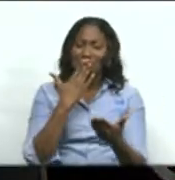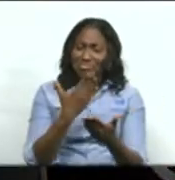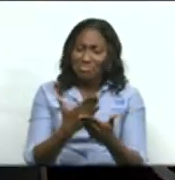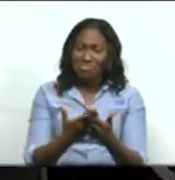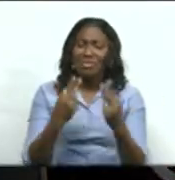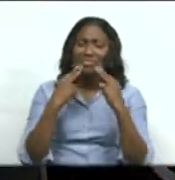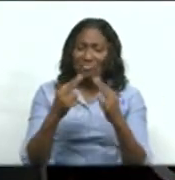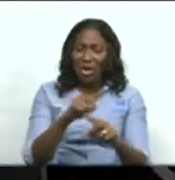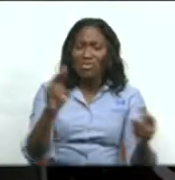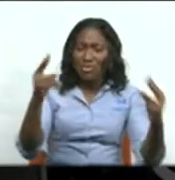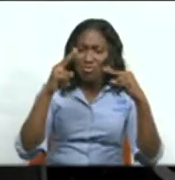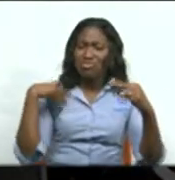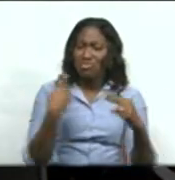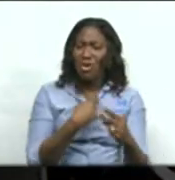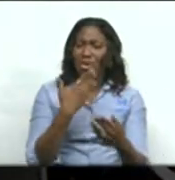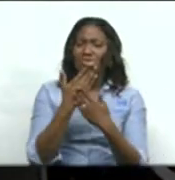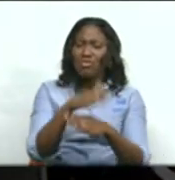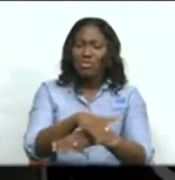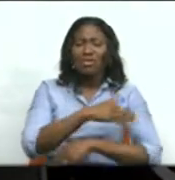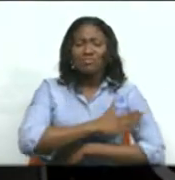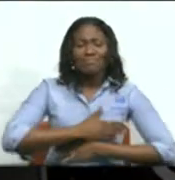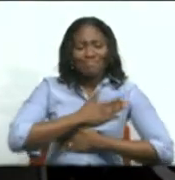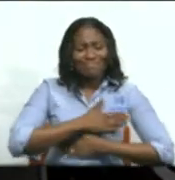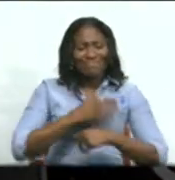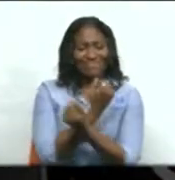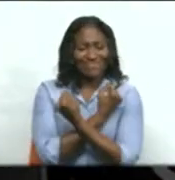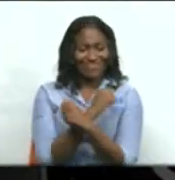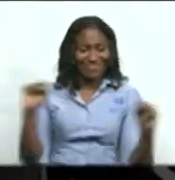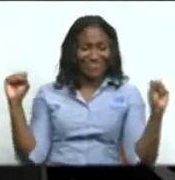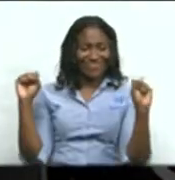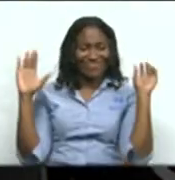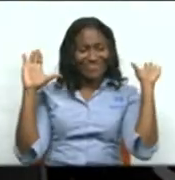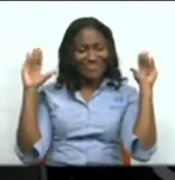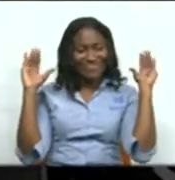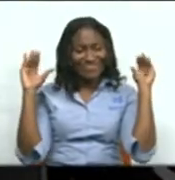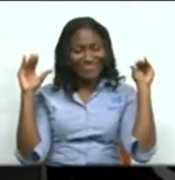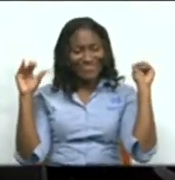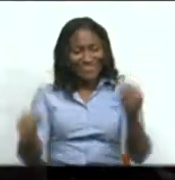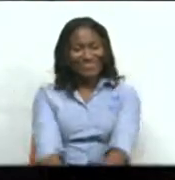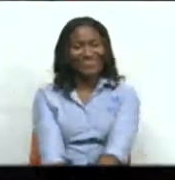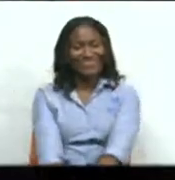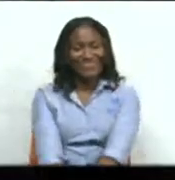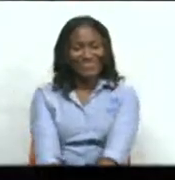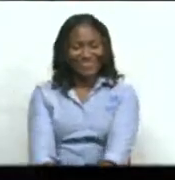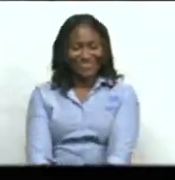so much for watching. I'm Maria Rambley. I'm Ryan Bechu. I am Jassy Marie. And I'm Colleen Hussein. Have a good night.